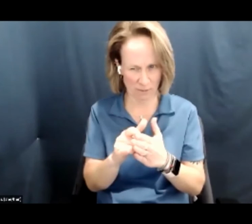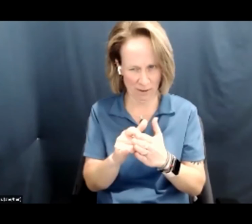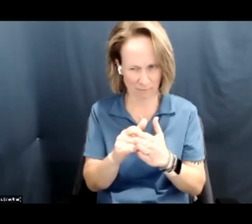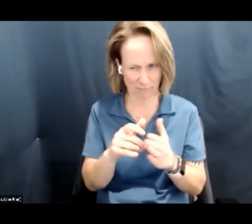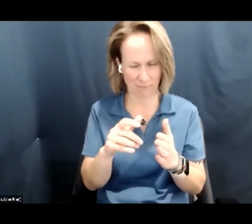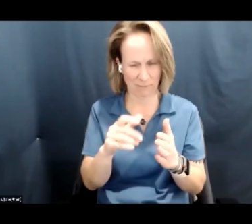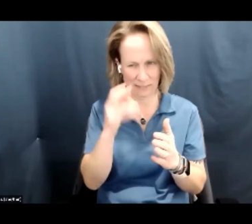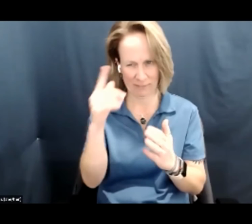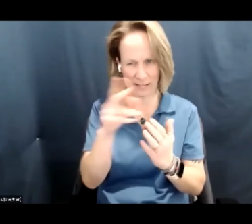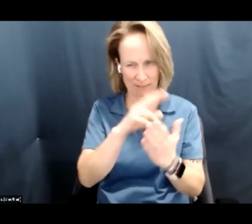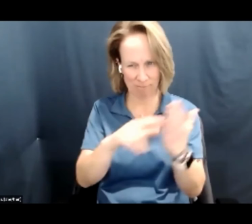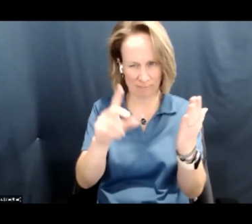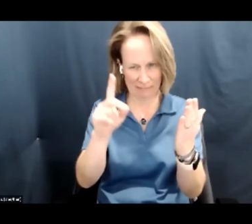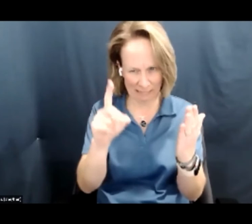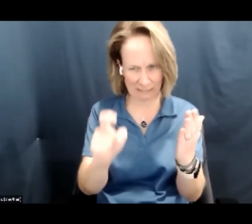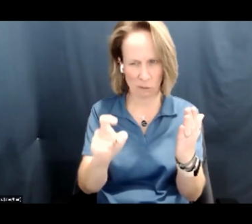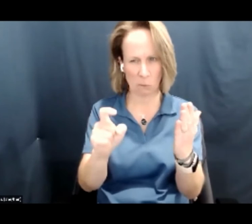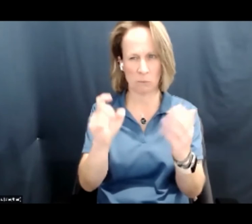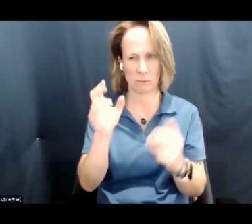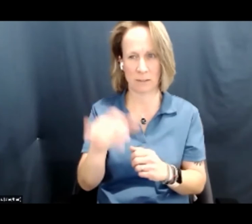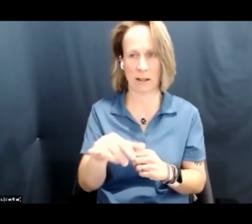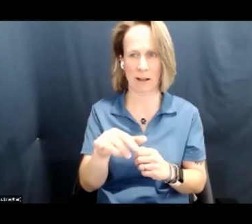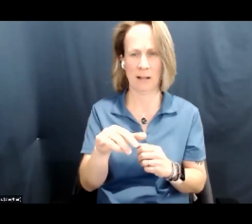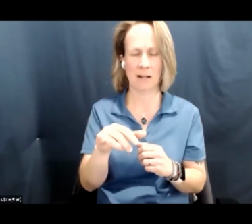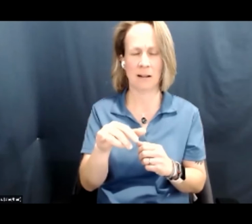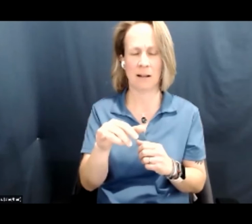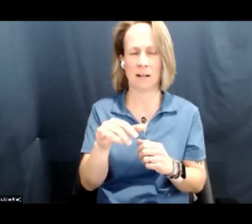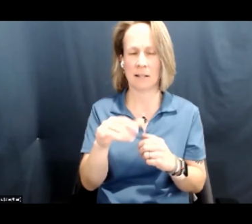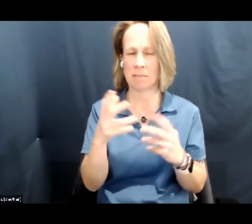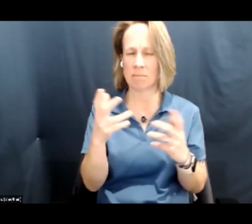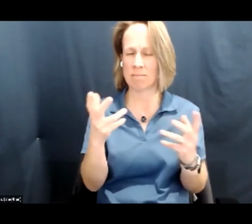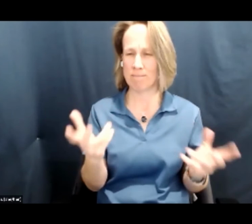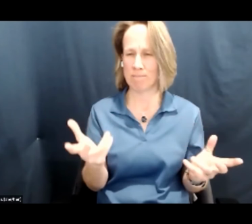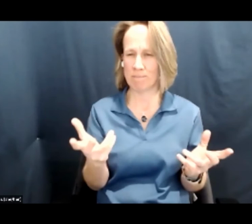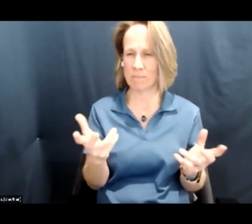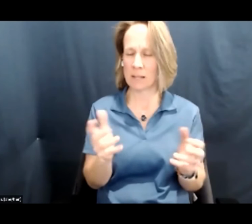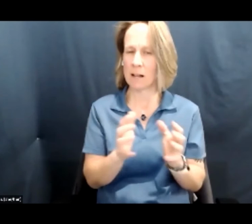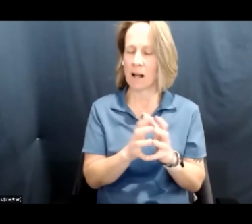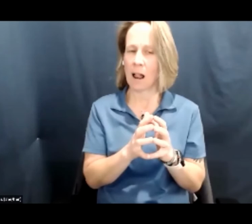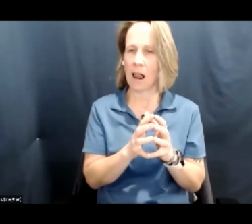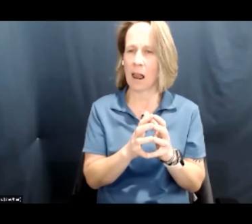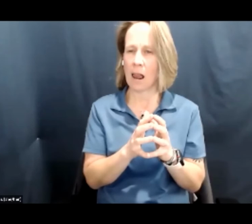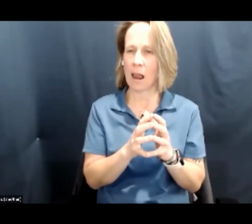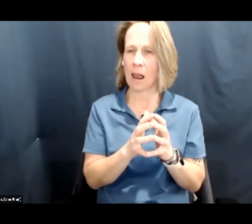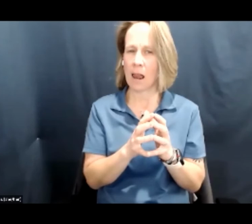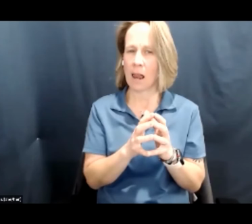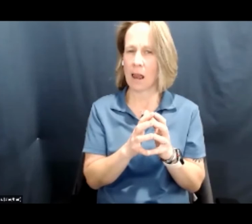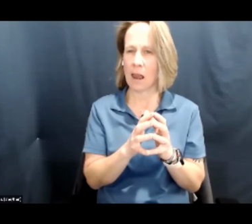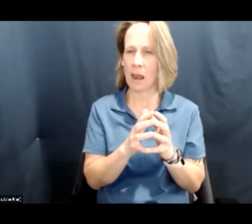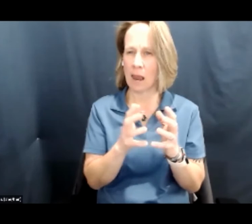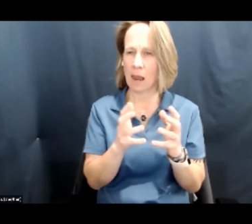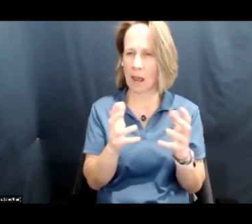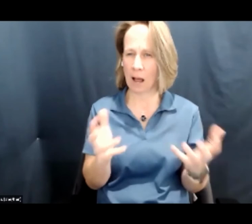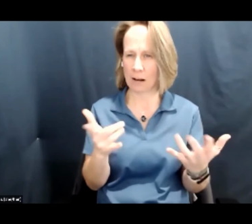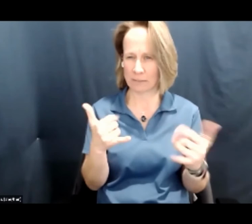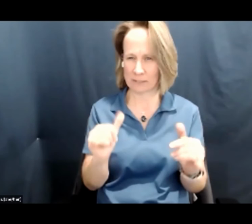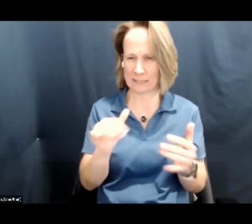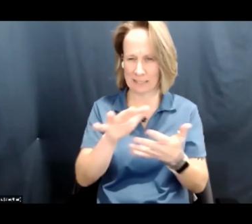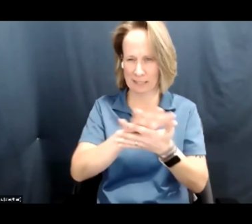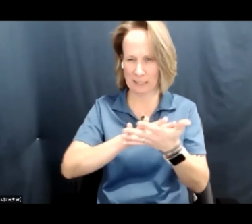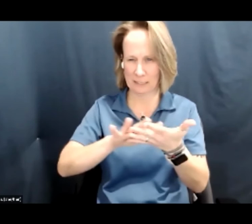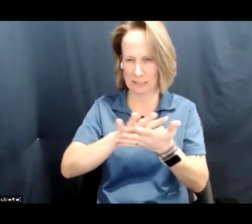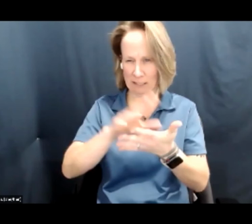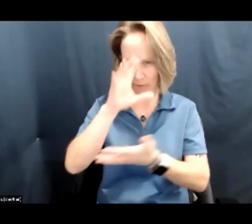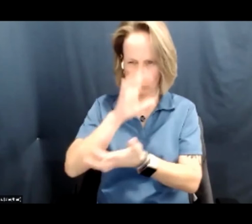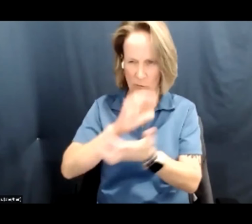of things, there's a lot of issues when it comes to LGBT identities and being diagnosed,